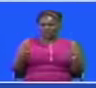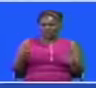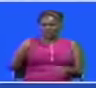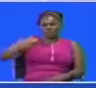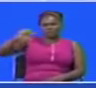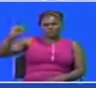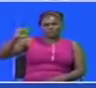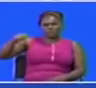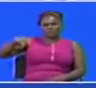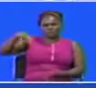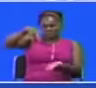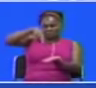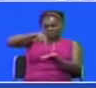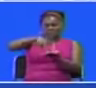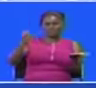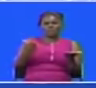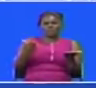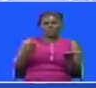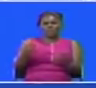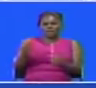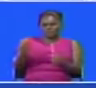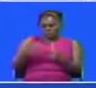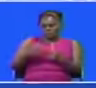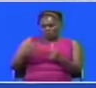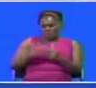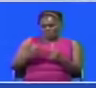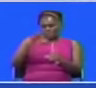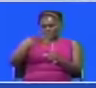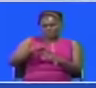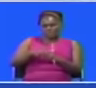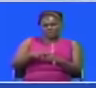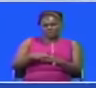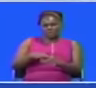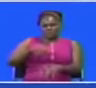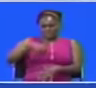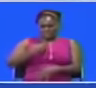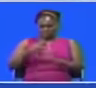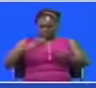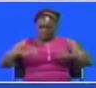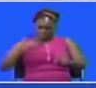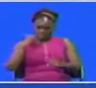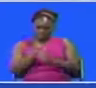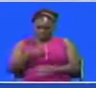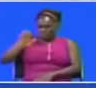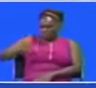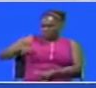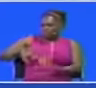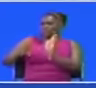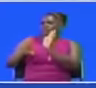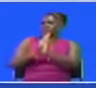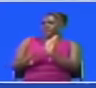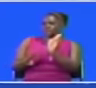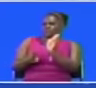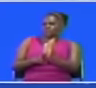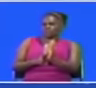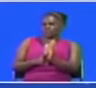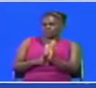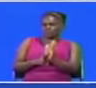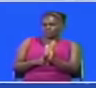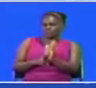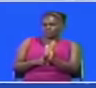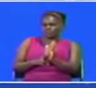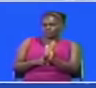seat she will be vying for come the August general elections. Your cousin Atafuta, near women representative Uasin Gishu